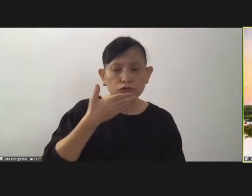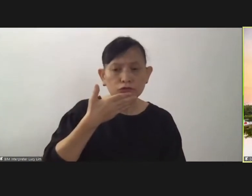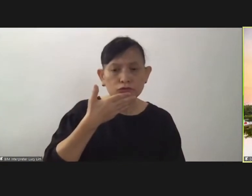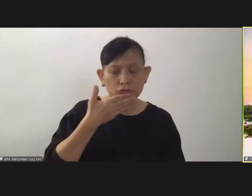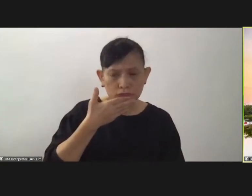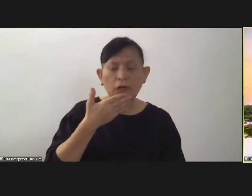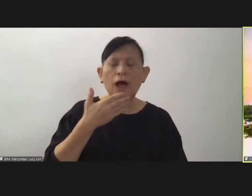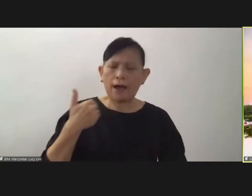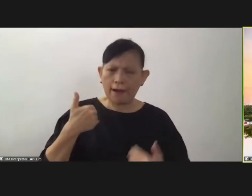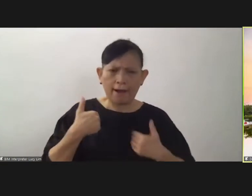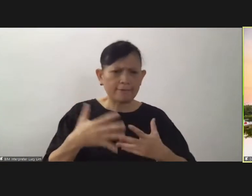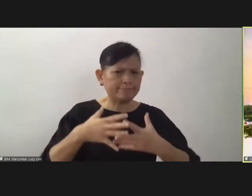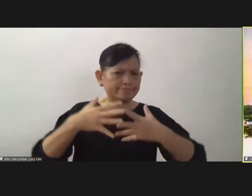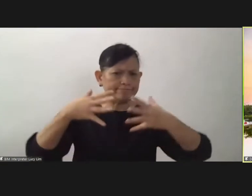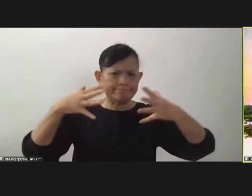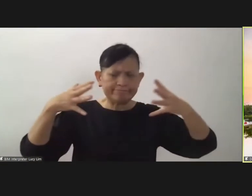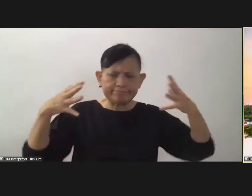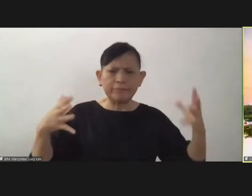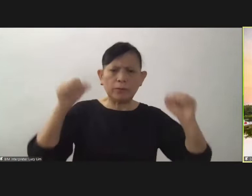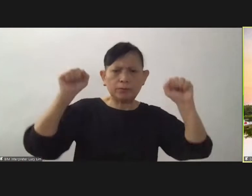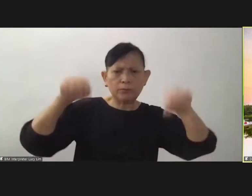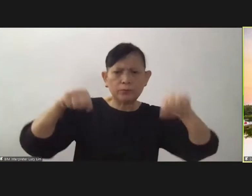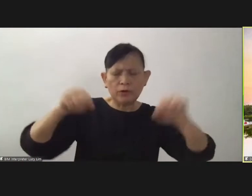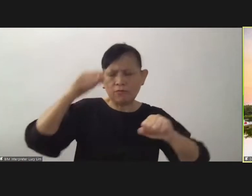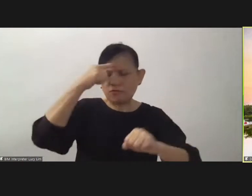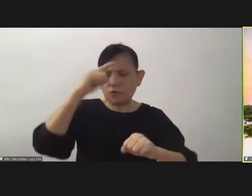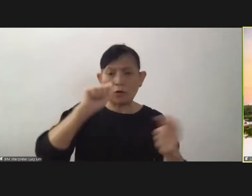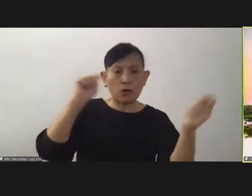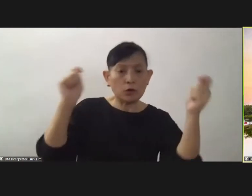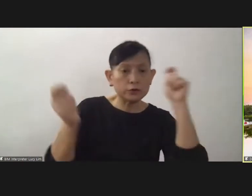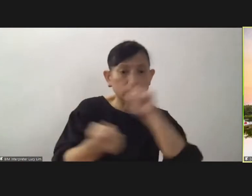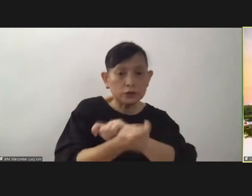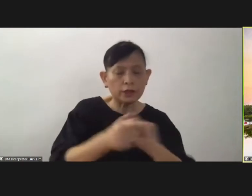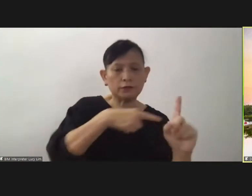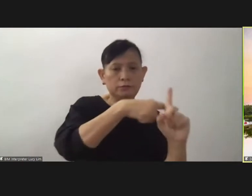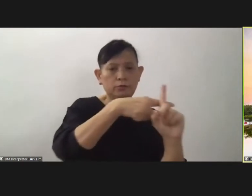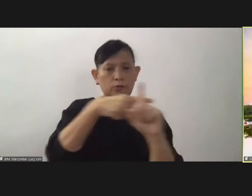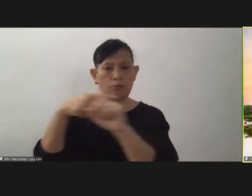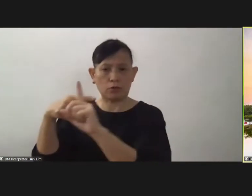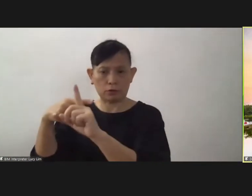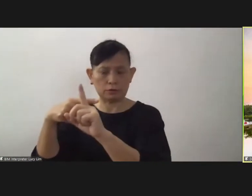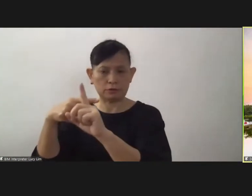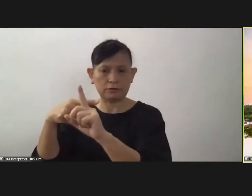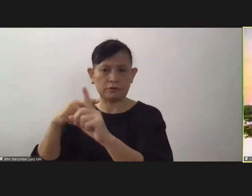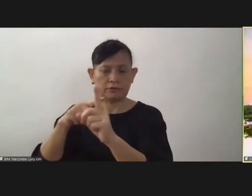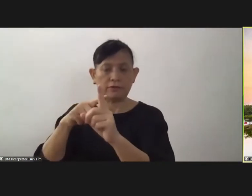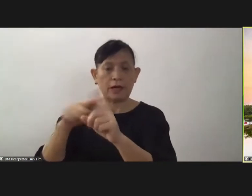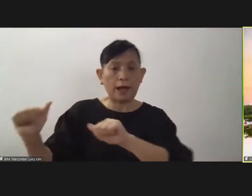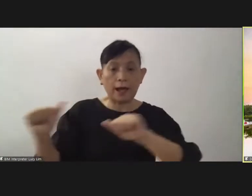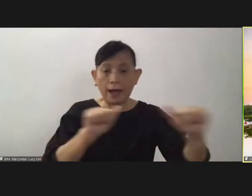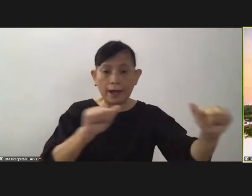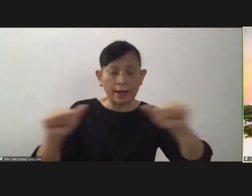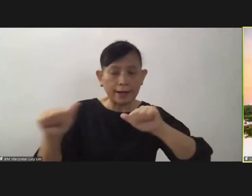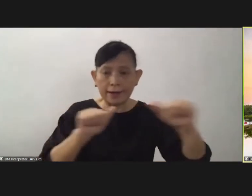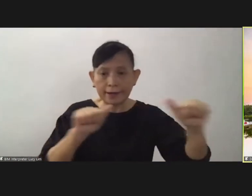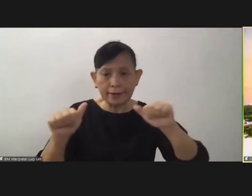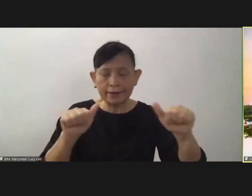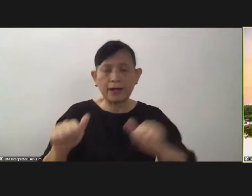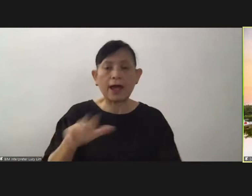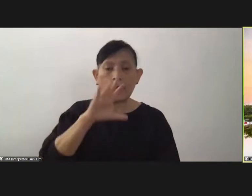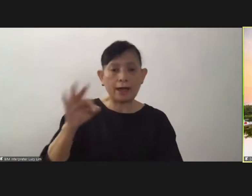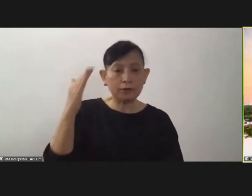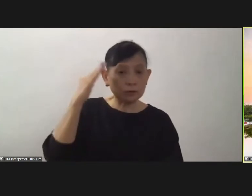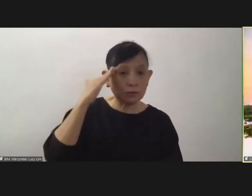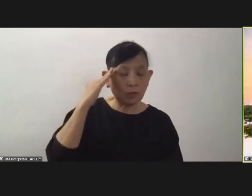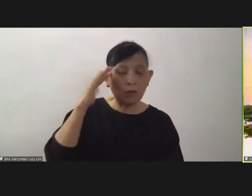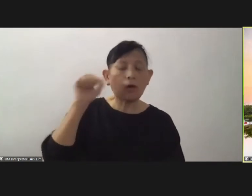enormous potential for change and positive action. In relation to this, I must add that the potential of our youth